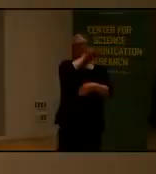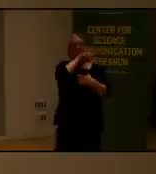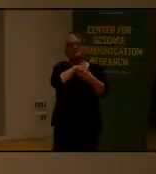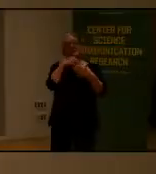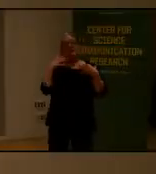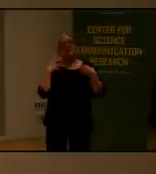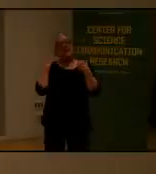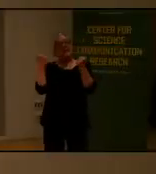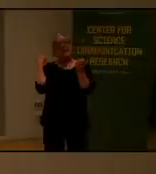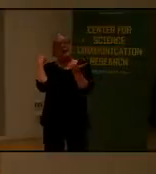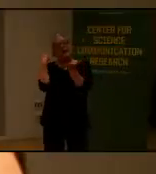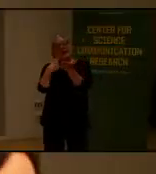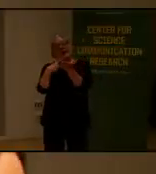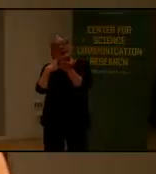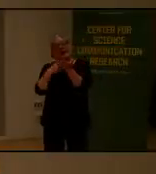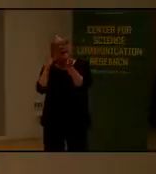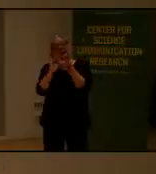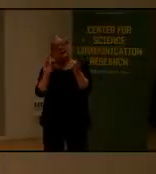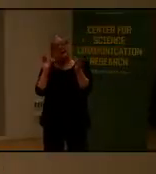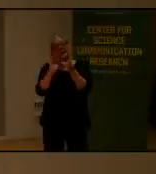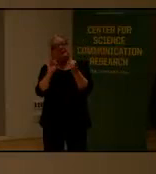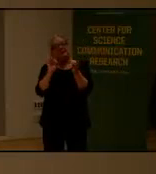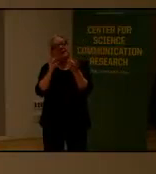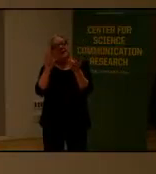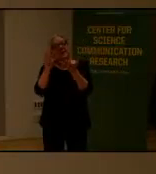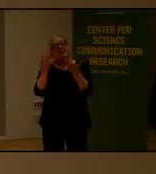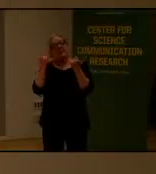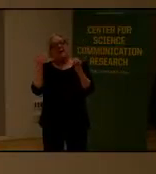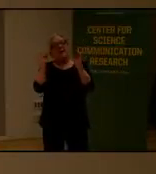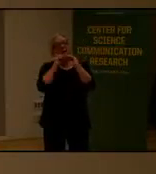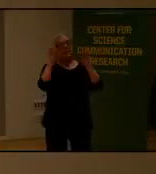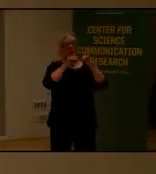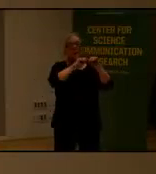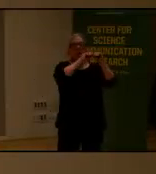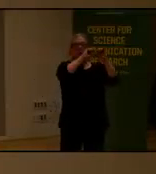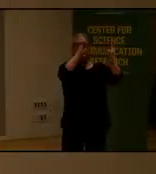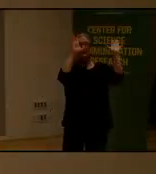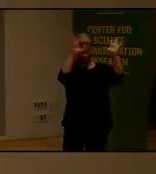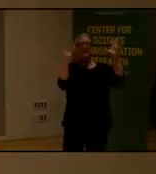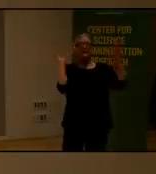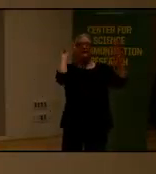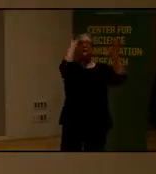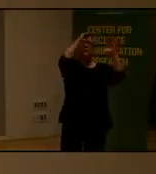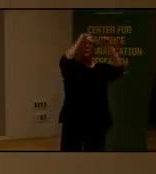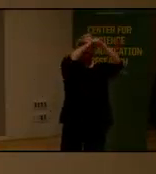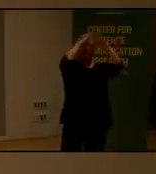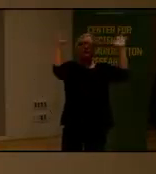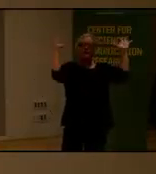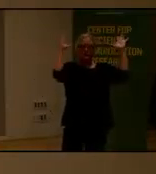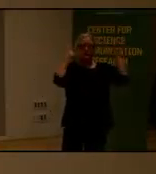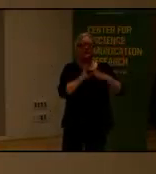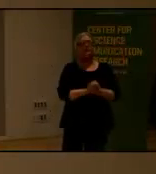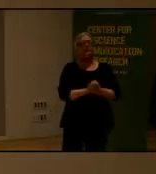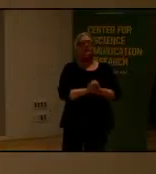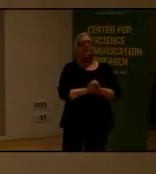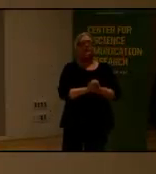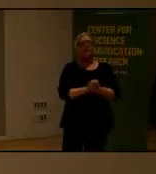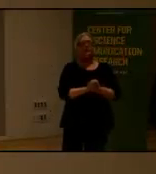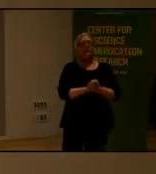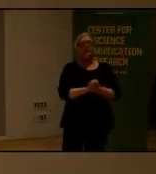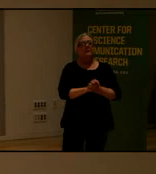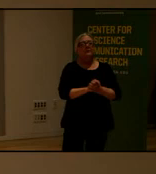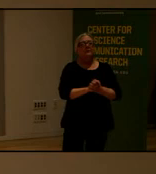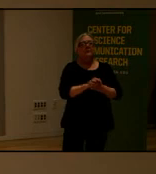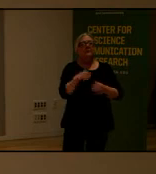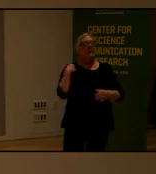narrative, are maybe more incorporated in that vision that you have. And we all have different aspects that